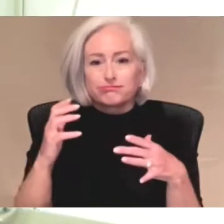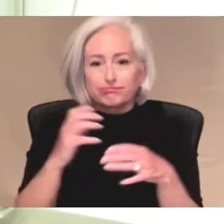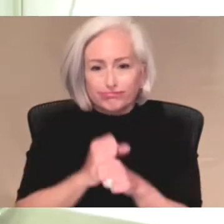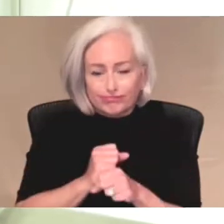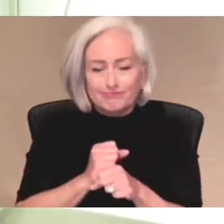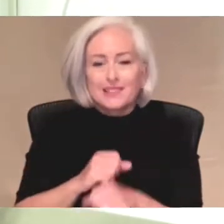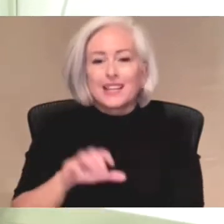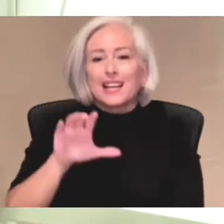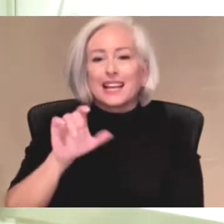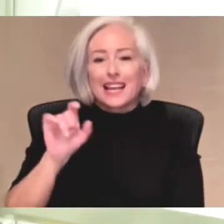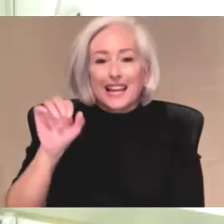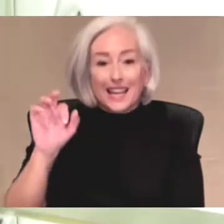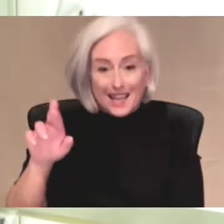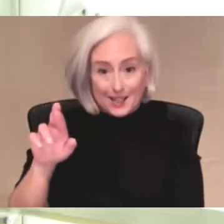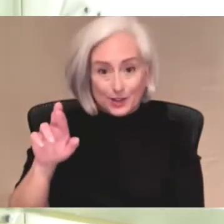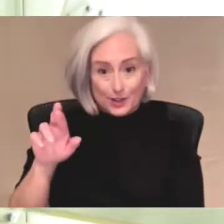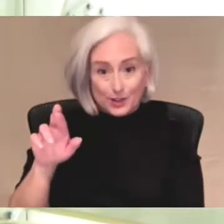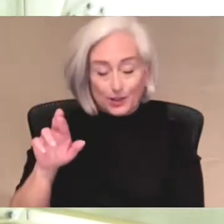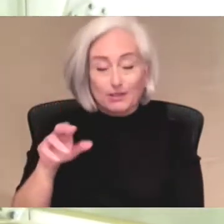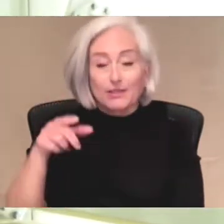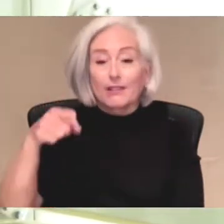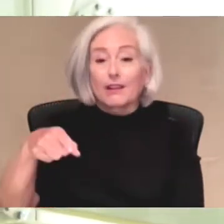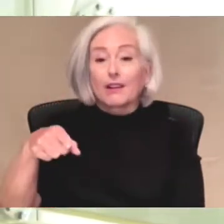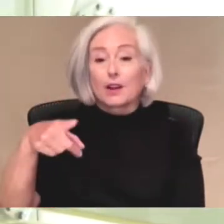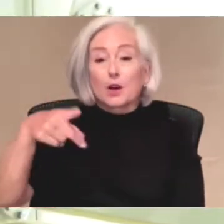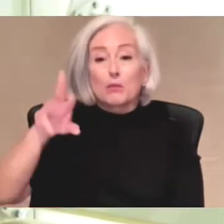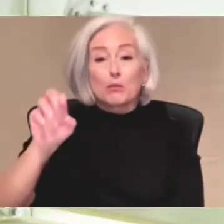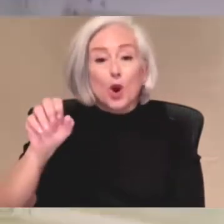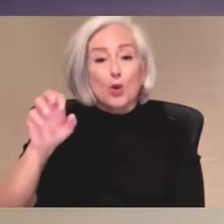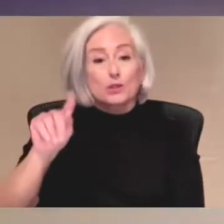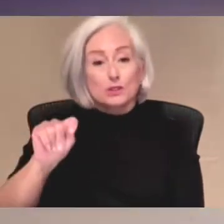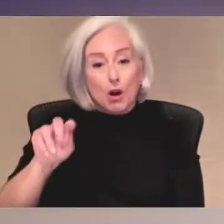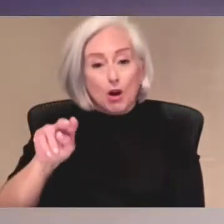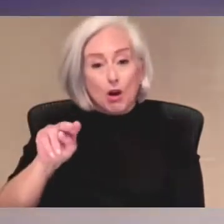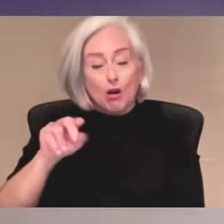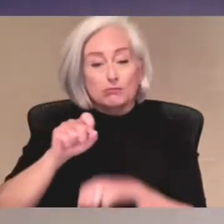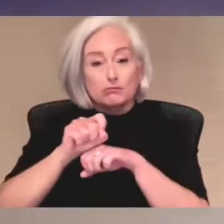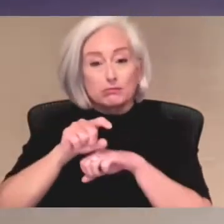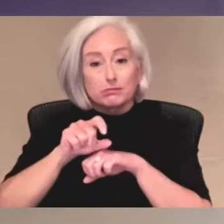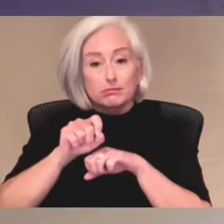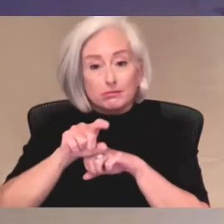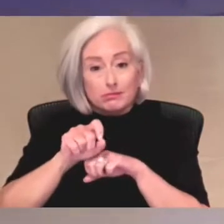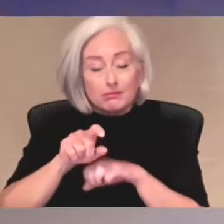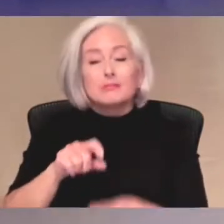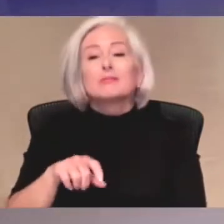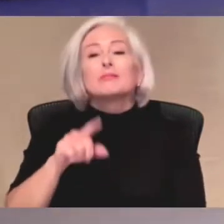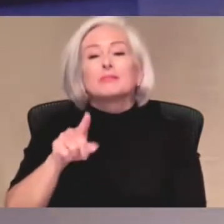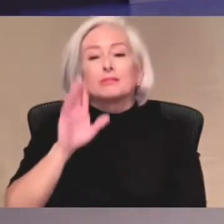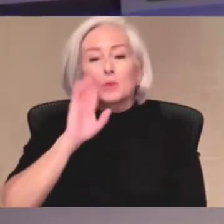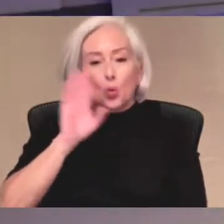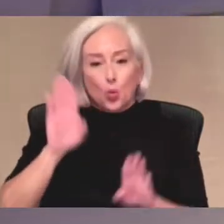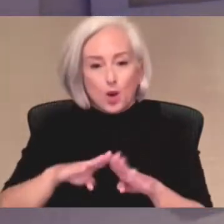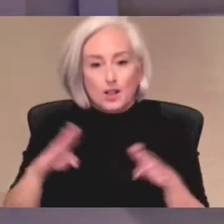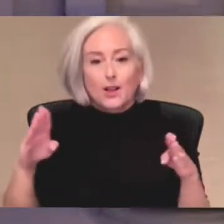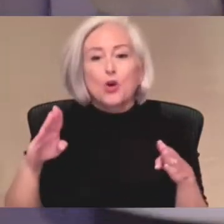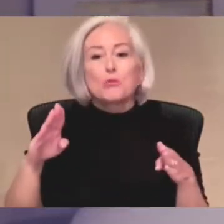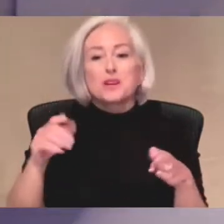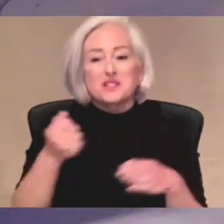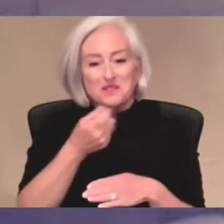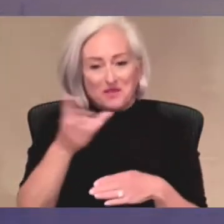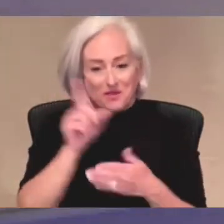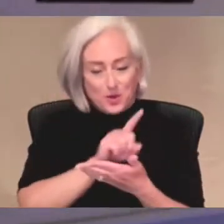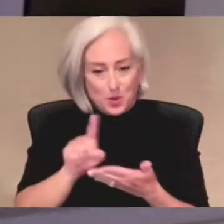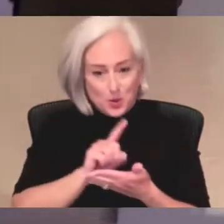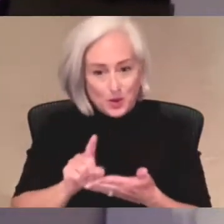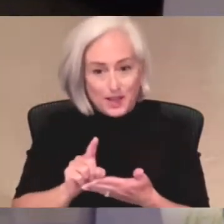here at the University of Kansas Health System, and it's set to open in just weeks. We are going to examine the impact